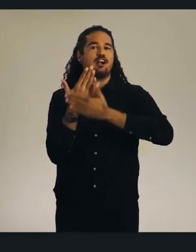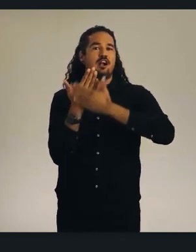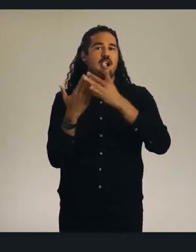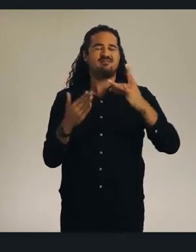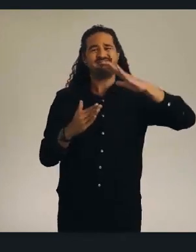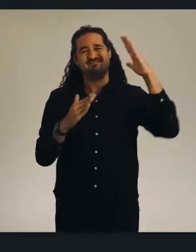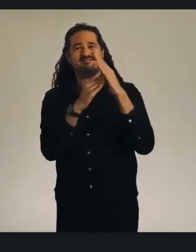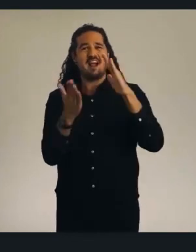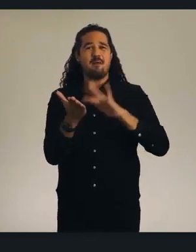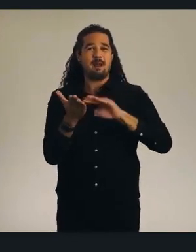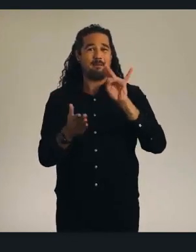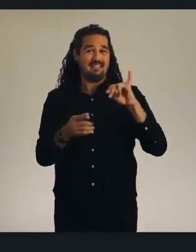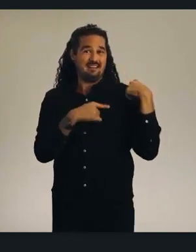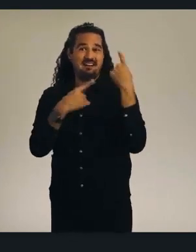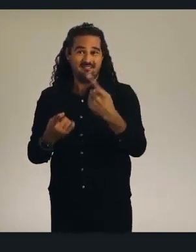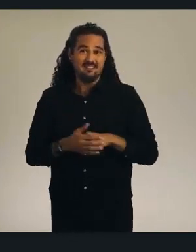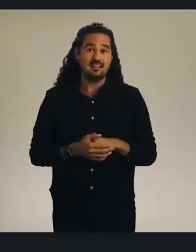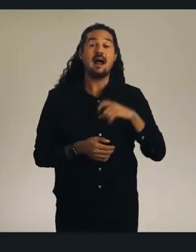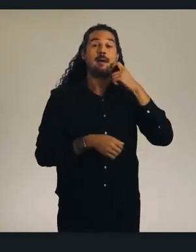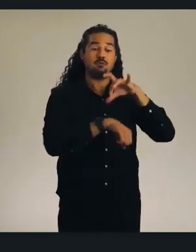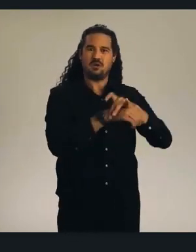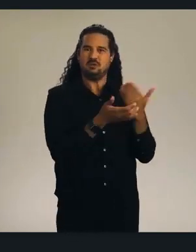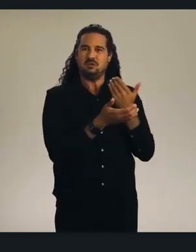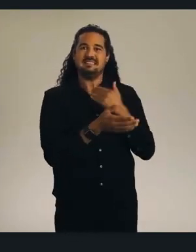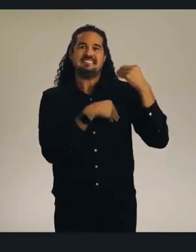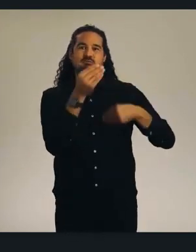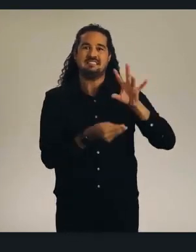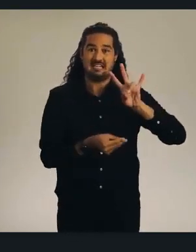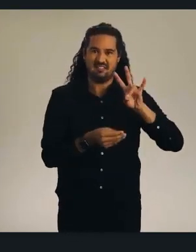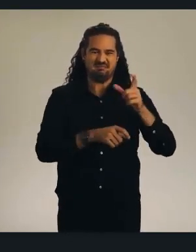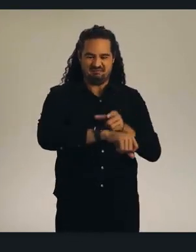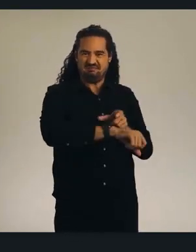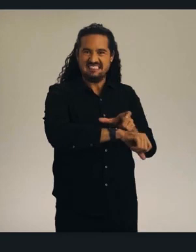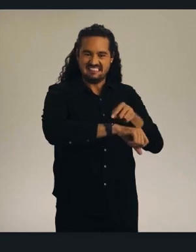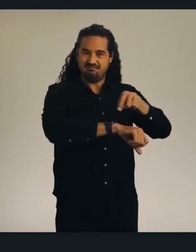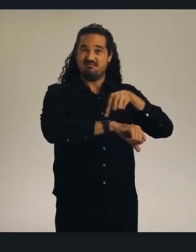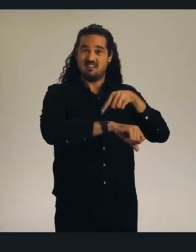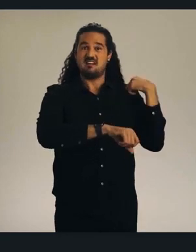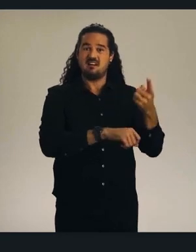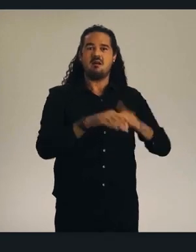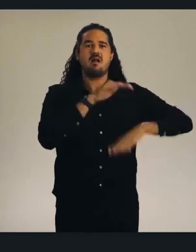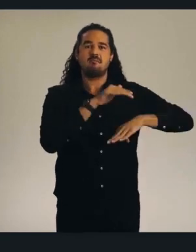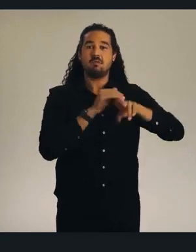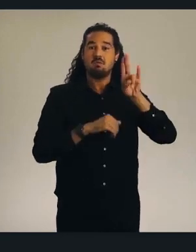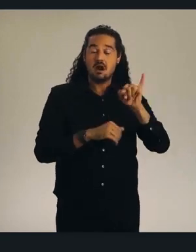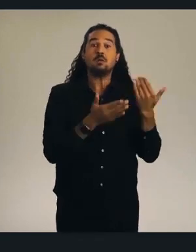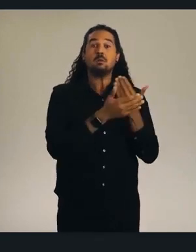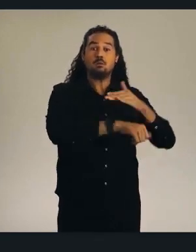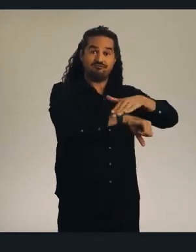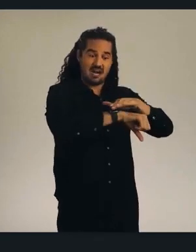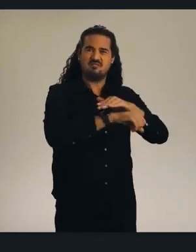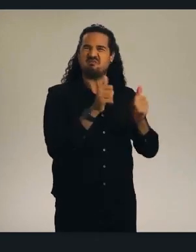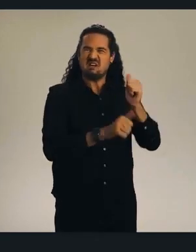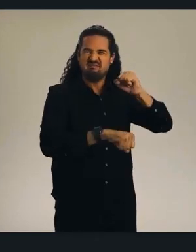mini yet. The new Apple Watch Series 7 has our largest and most advanced display, optimized UI, new watch faces, and it's our most durable